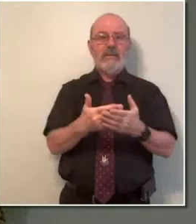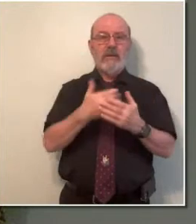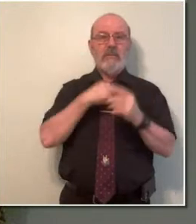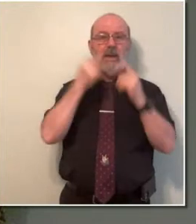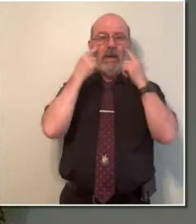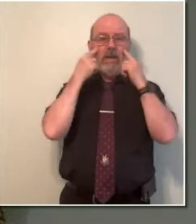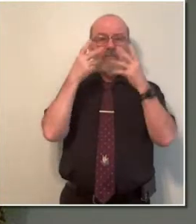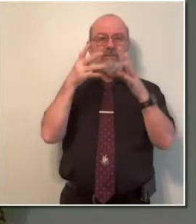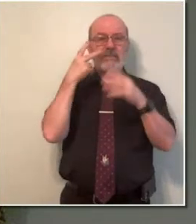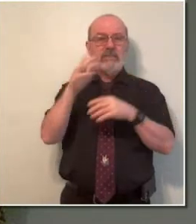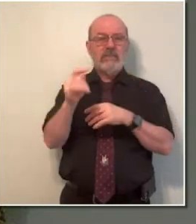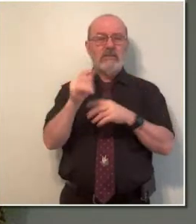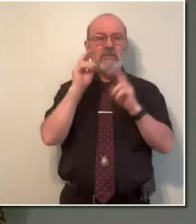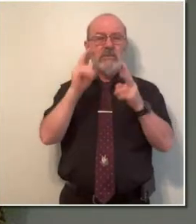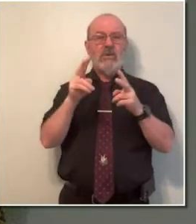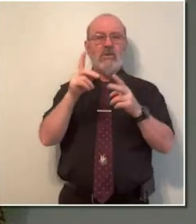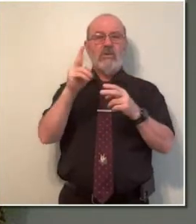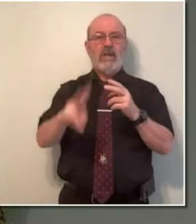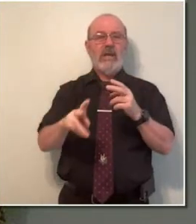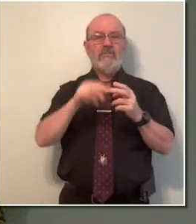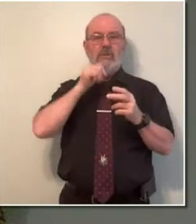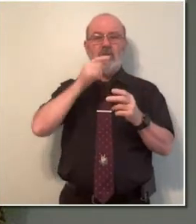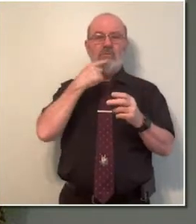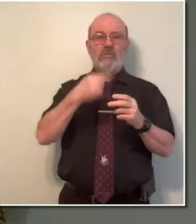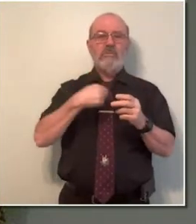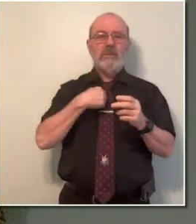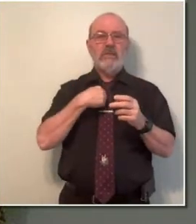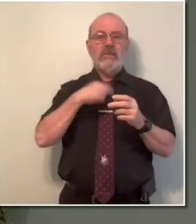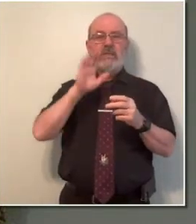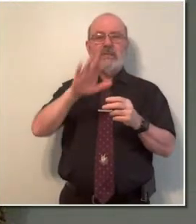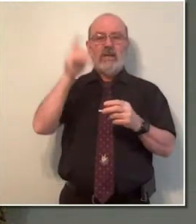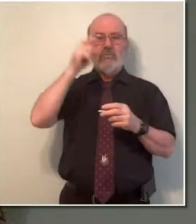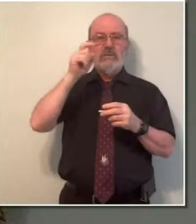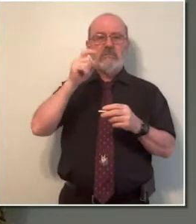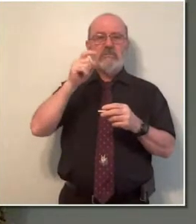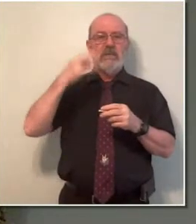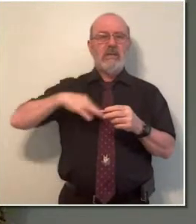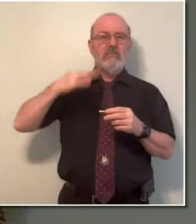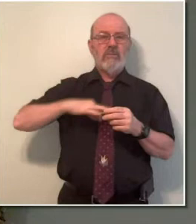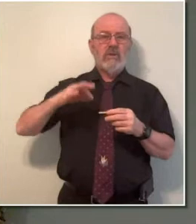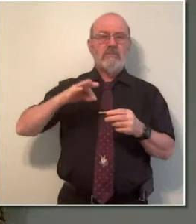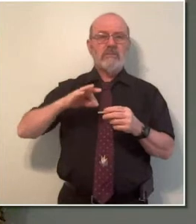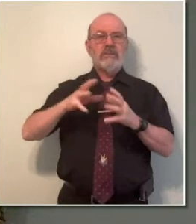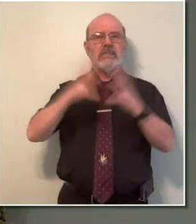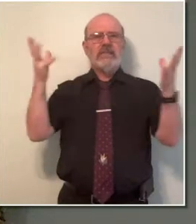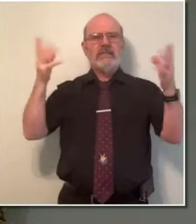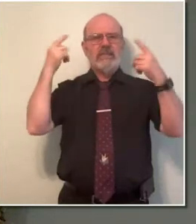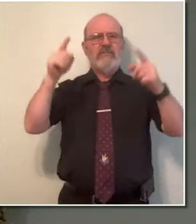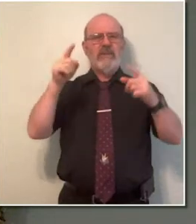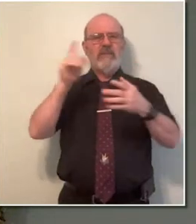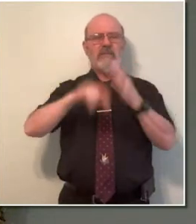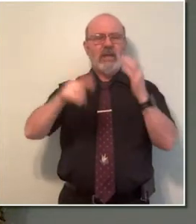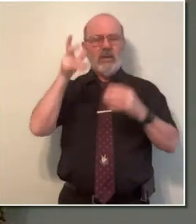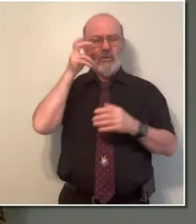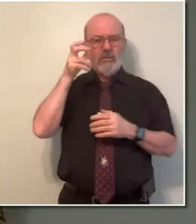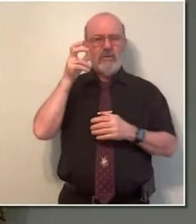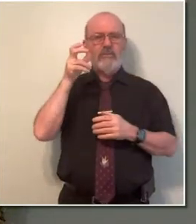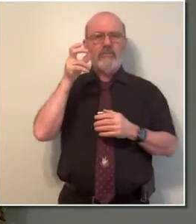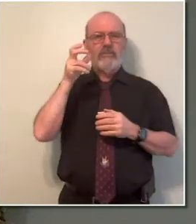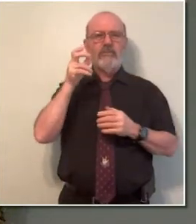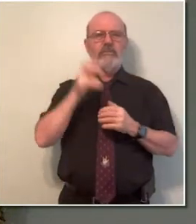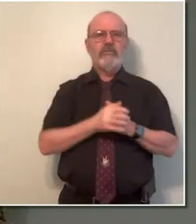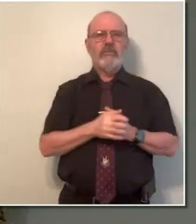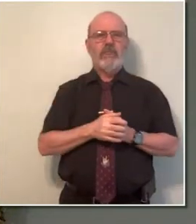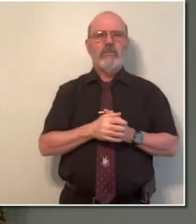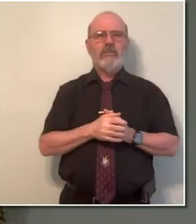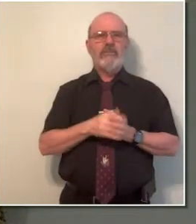had seen it. And behold, the half was not told me. Thy wisdom and prosperity exceedeth the fame which I heard. And